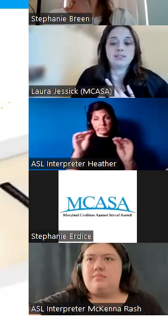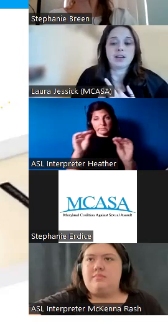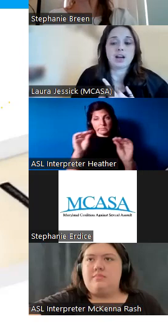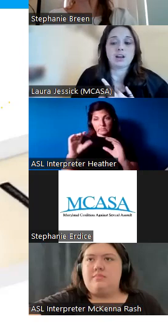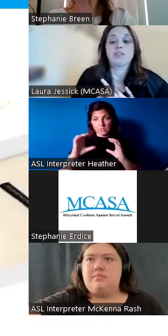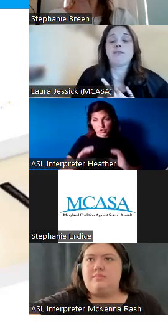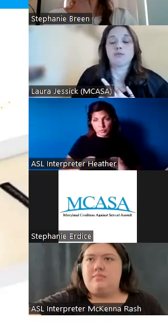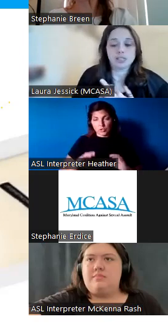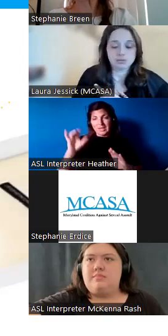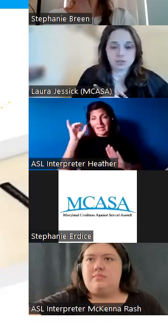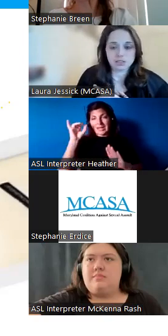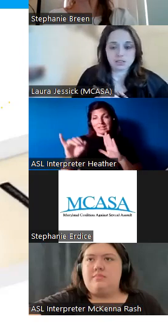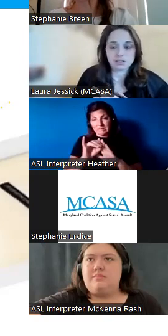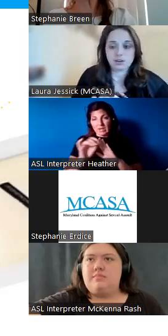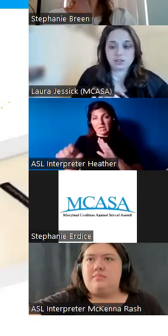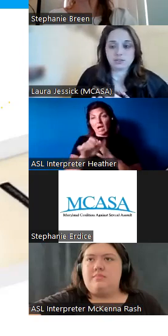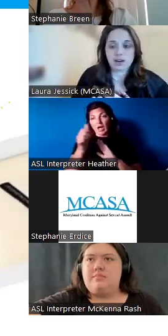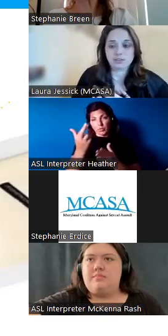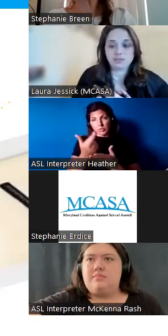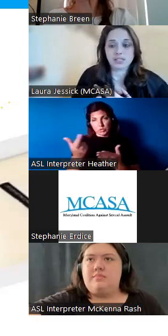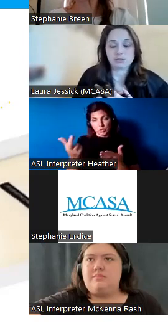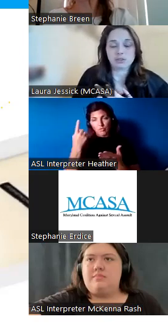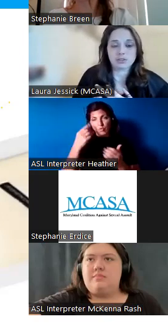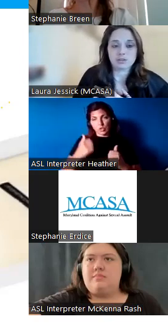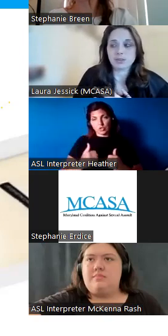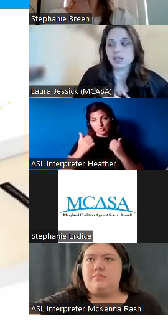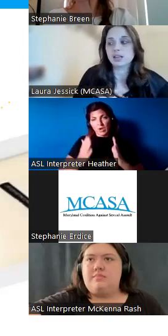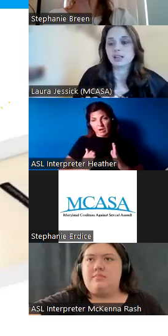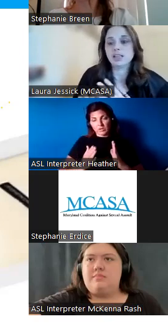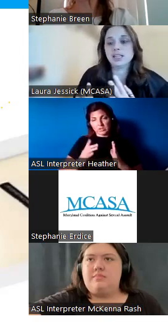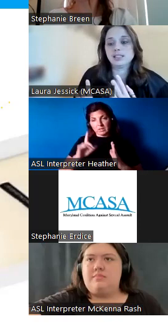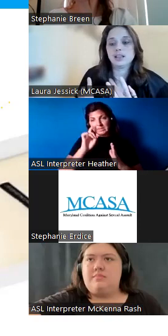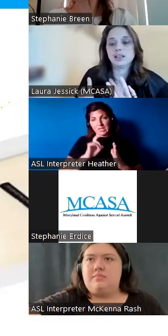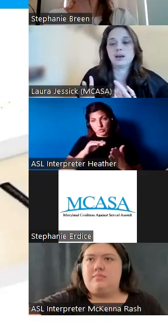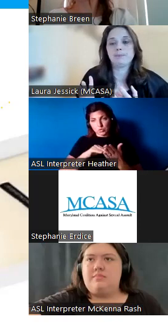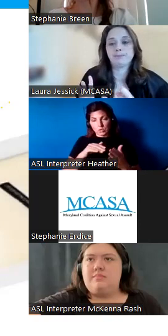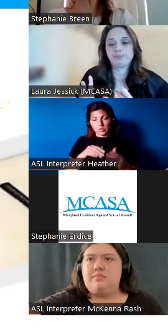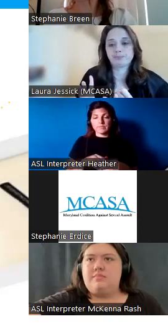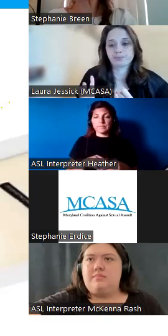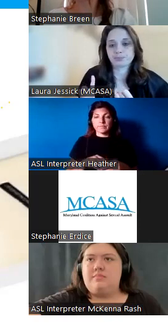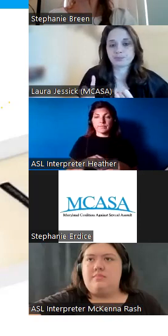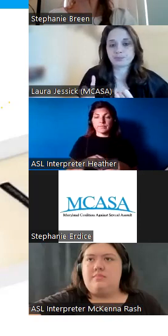and identifying other resources for survivors of sexual assault. These